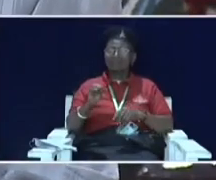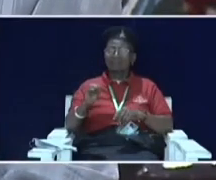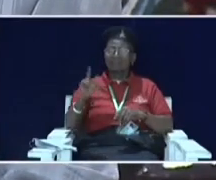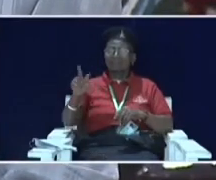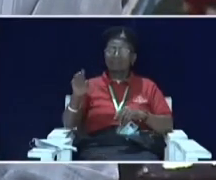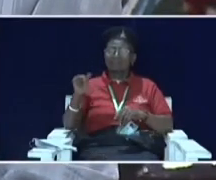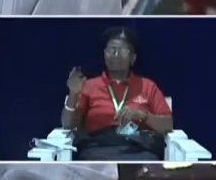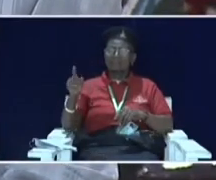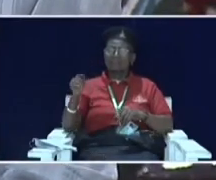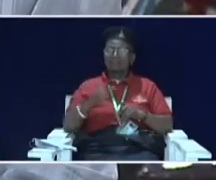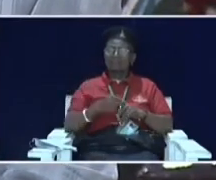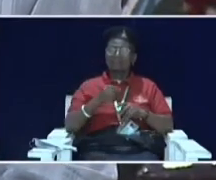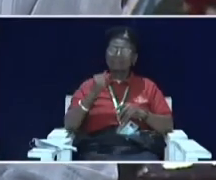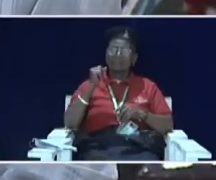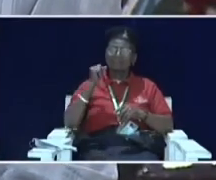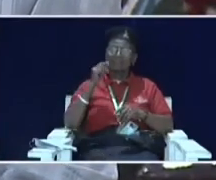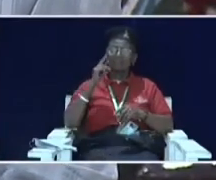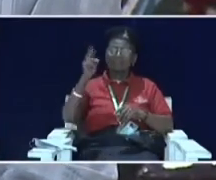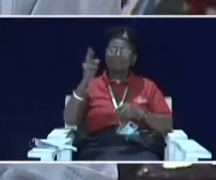on.